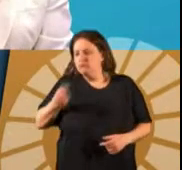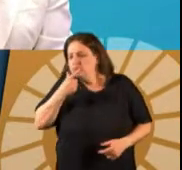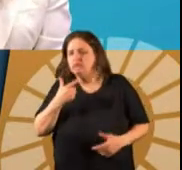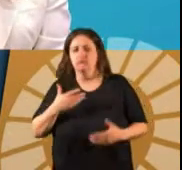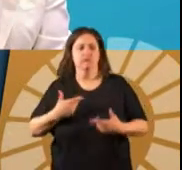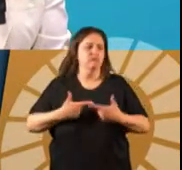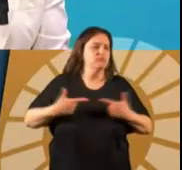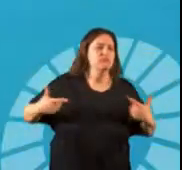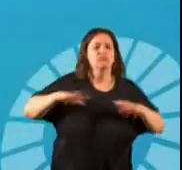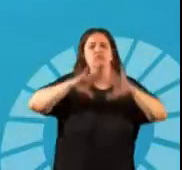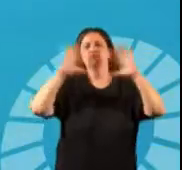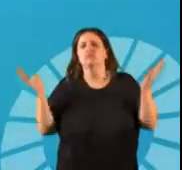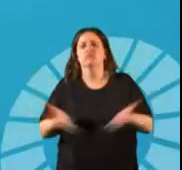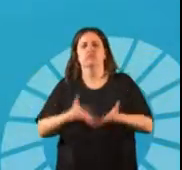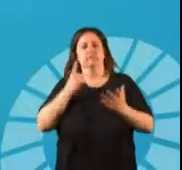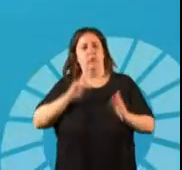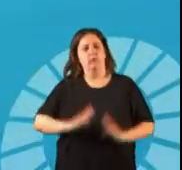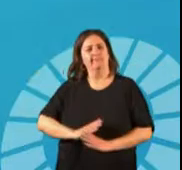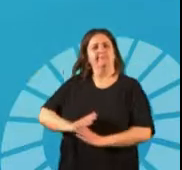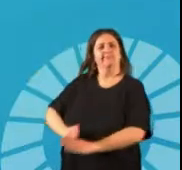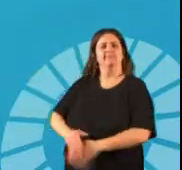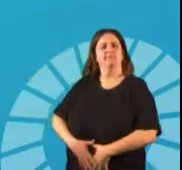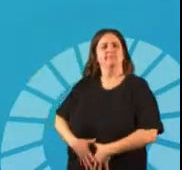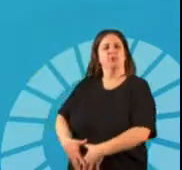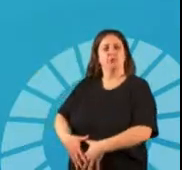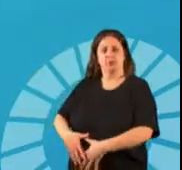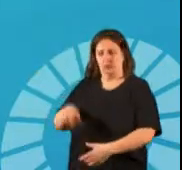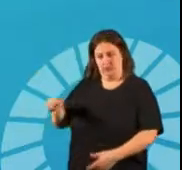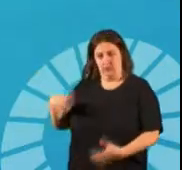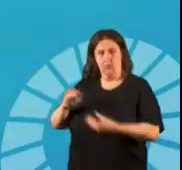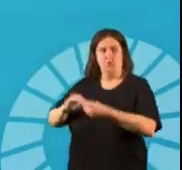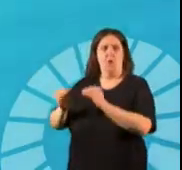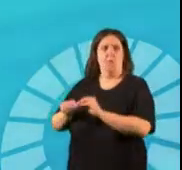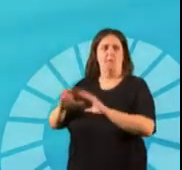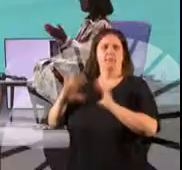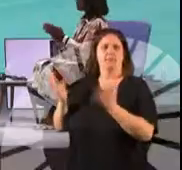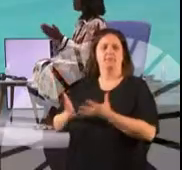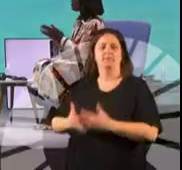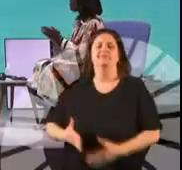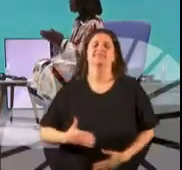is that we're committing $2.1 billion of new money.